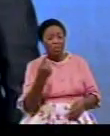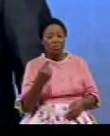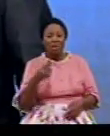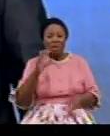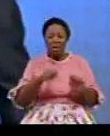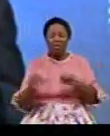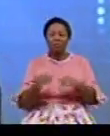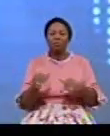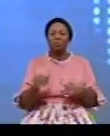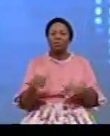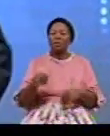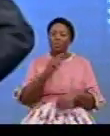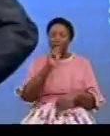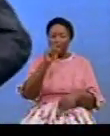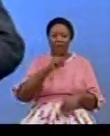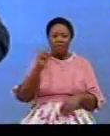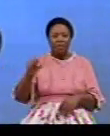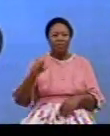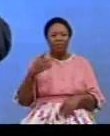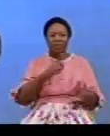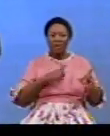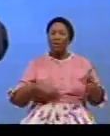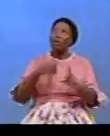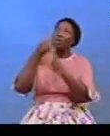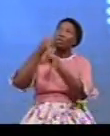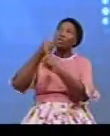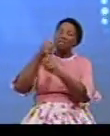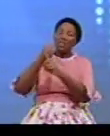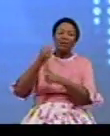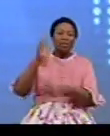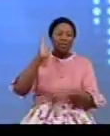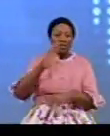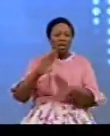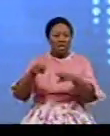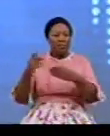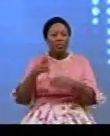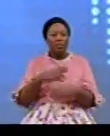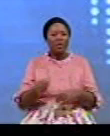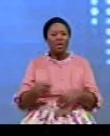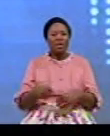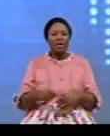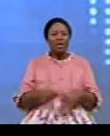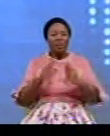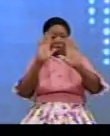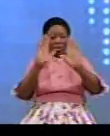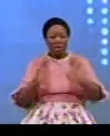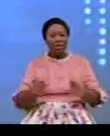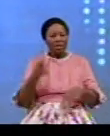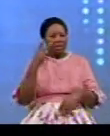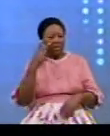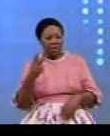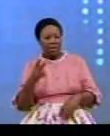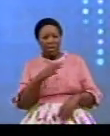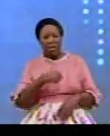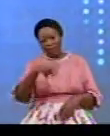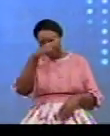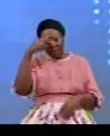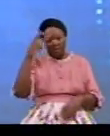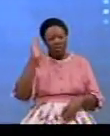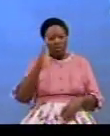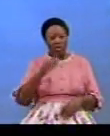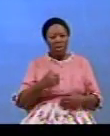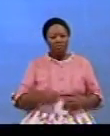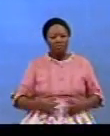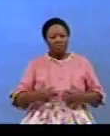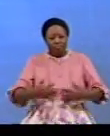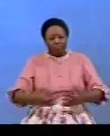his appearance is not clean. His appearance, her appearance, makes people to